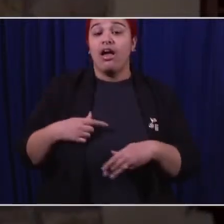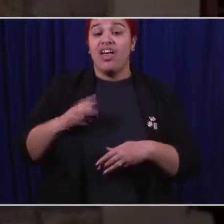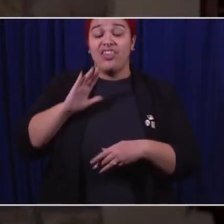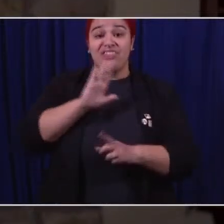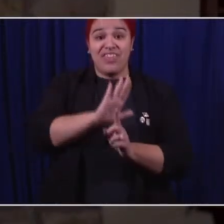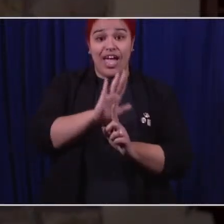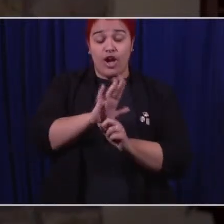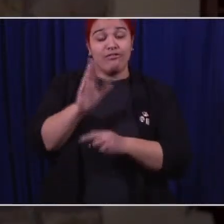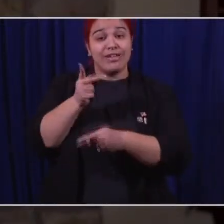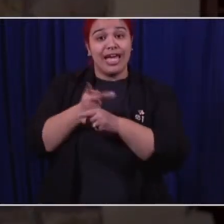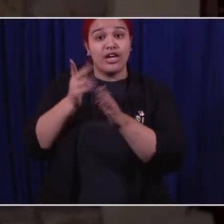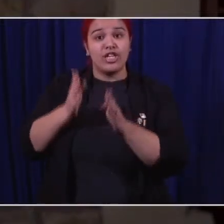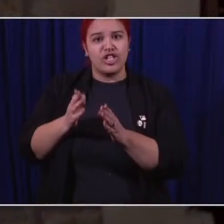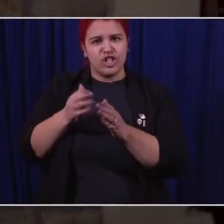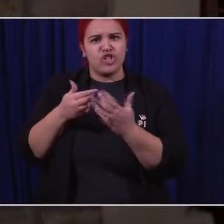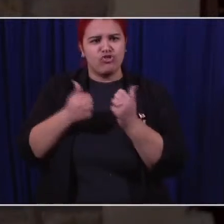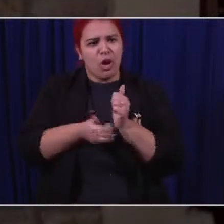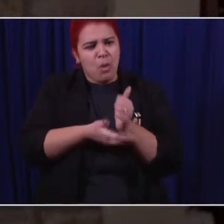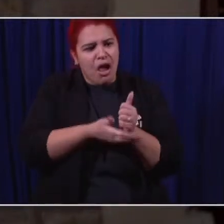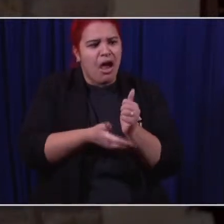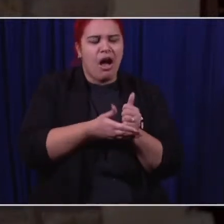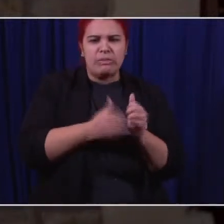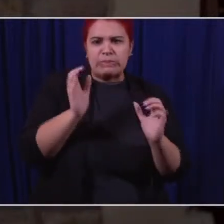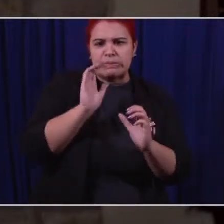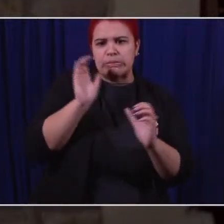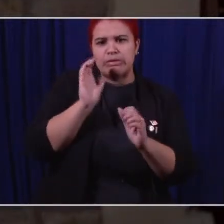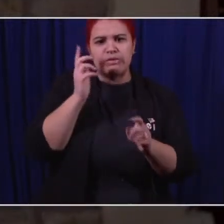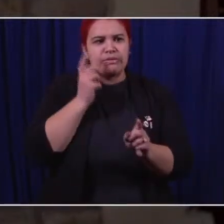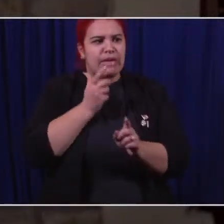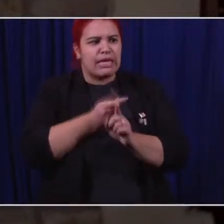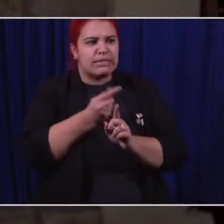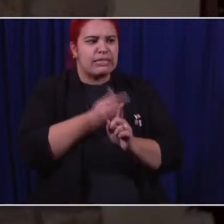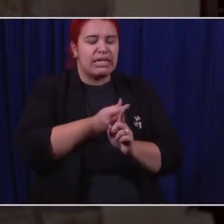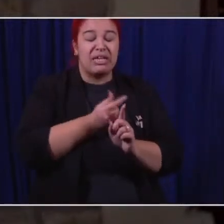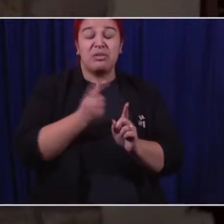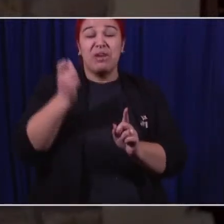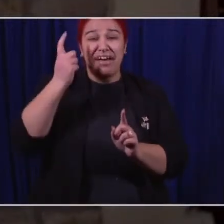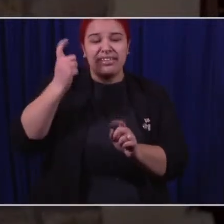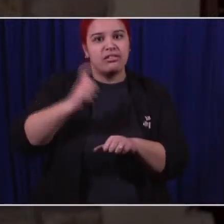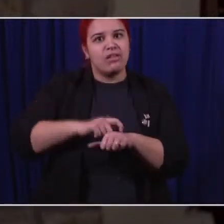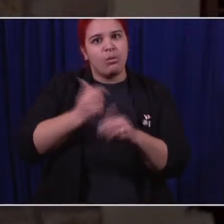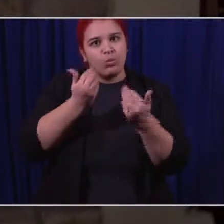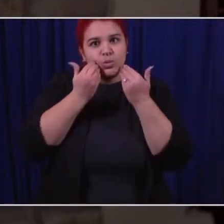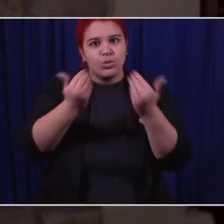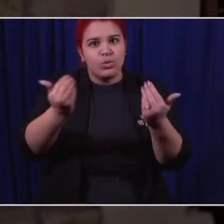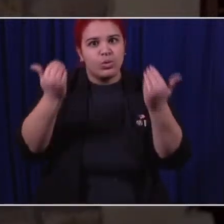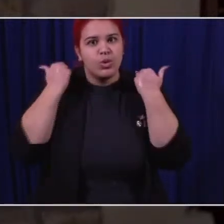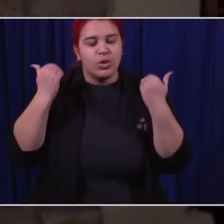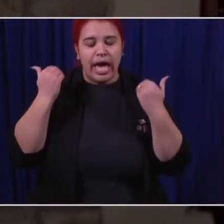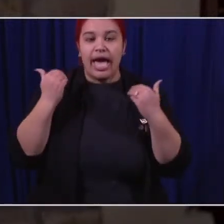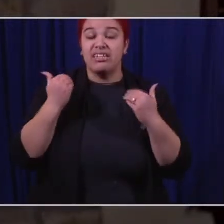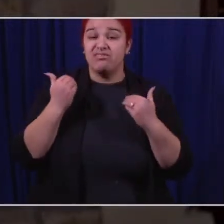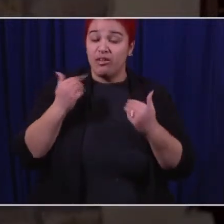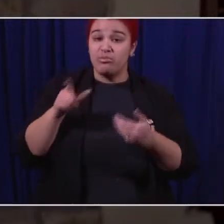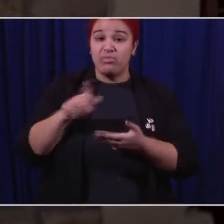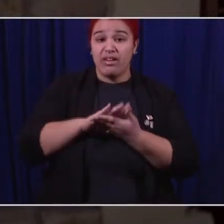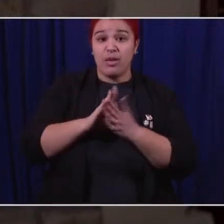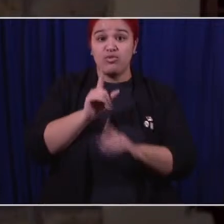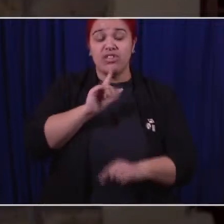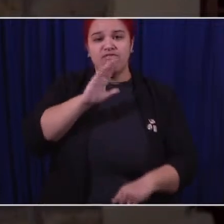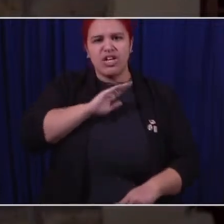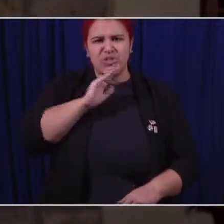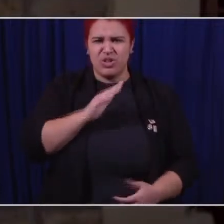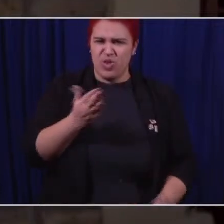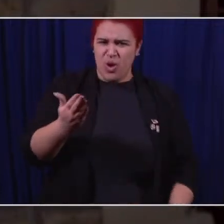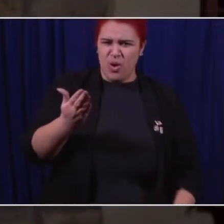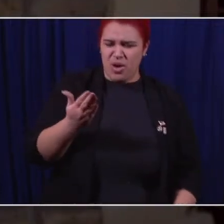trying to seek out vaccines. It takes a lot of time and it's frustrating. Why hasn't Ohio done more? Why haven't you done what